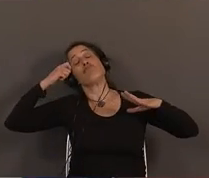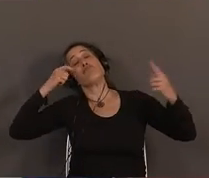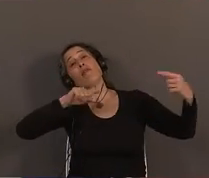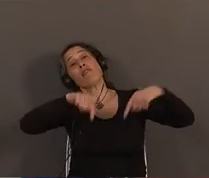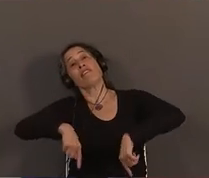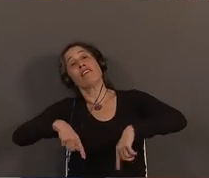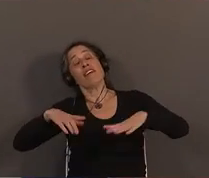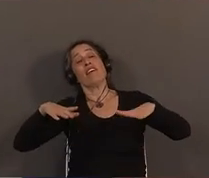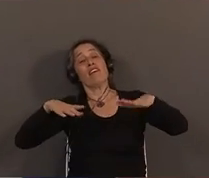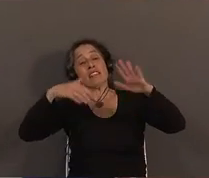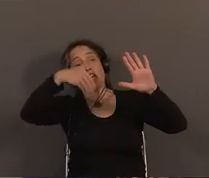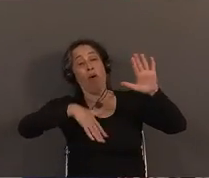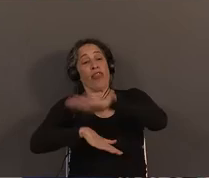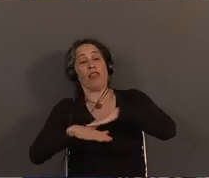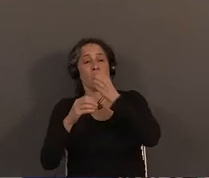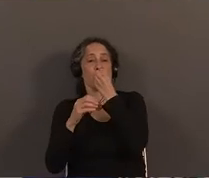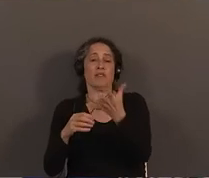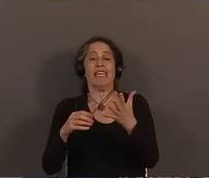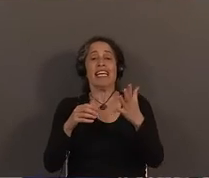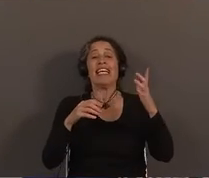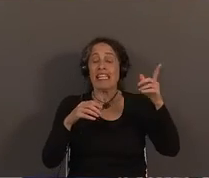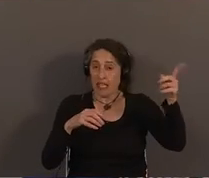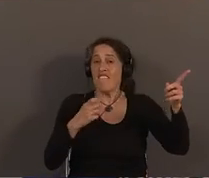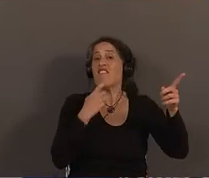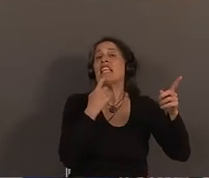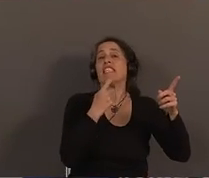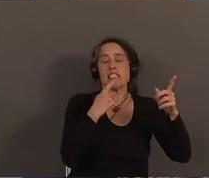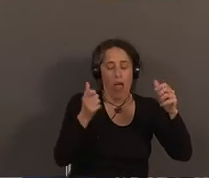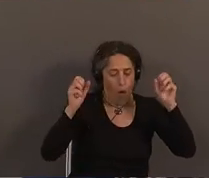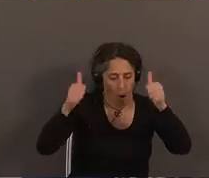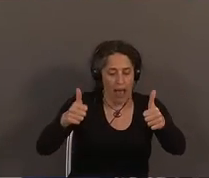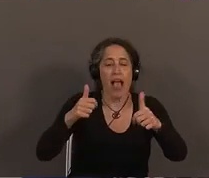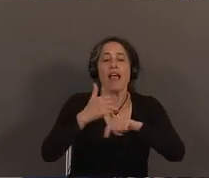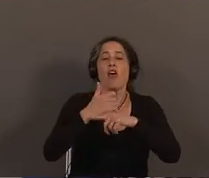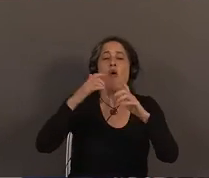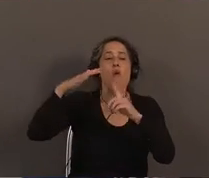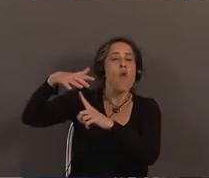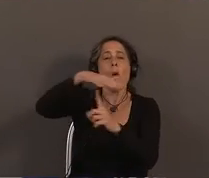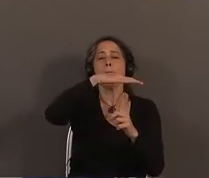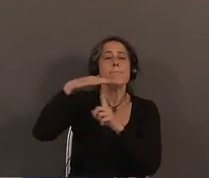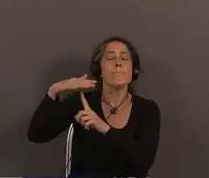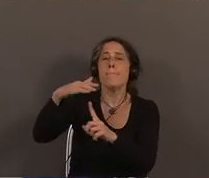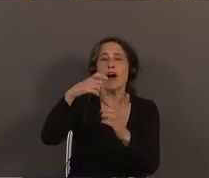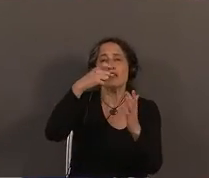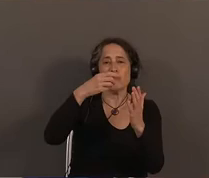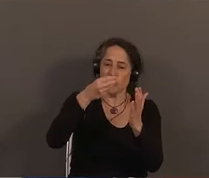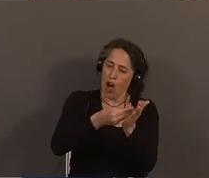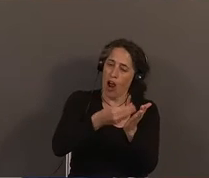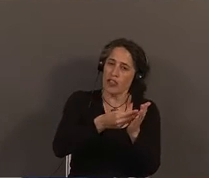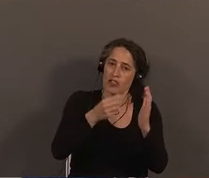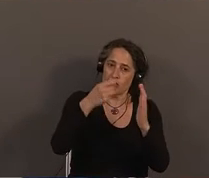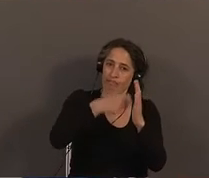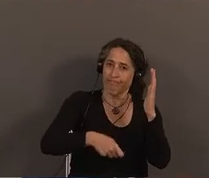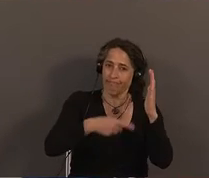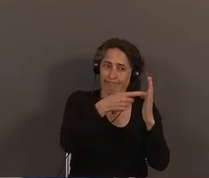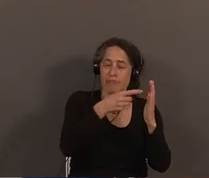the NRA to continue the roaming charges. Uh-huh. But the good news for some Finnish citizens here as well is that even